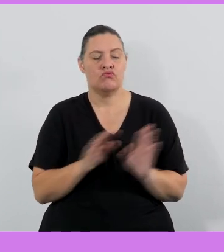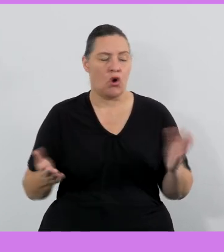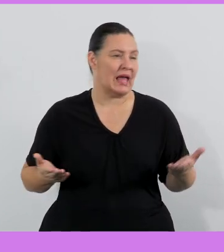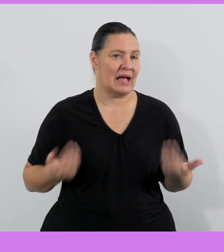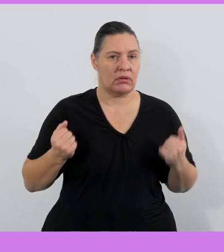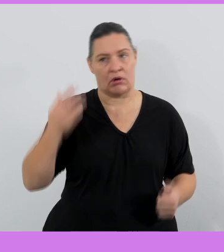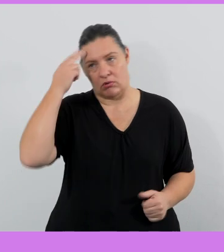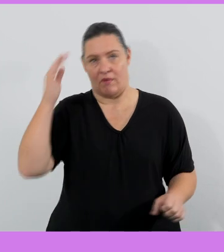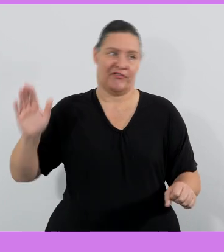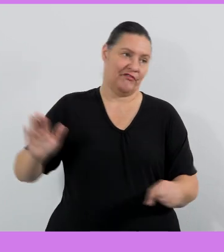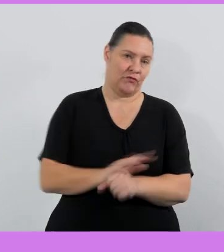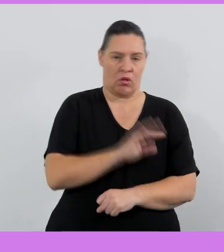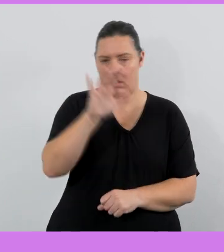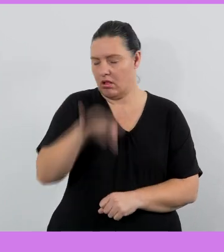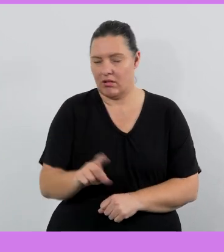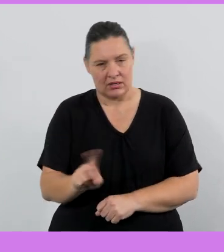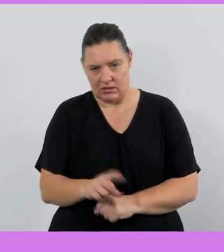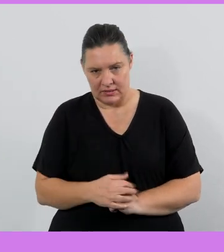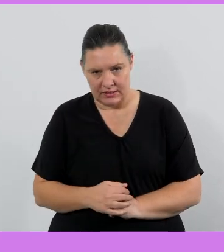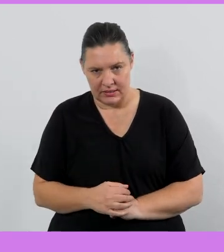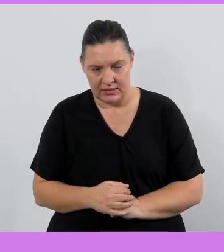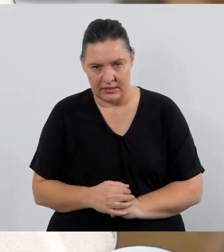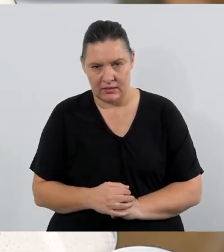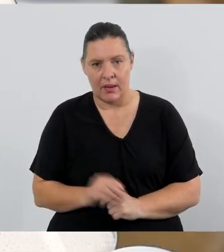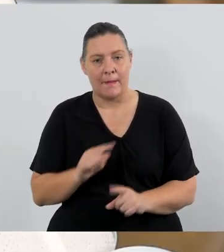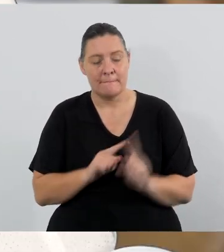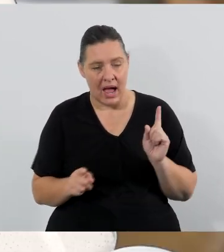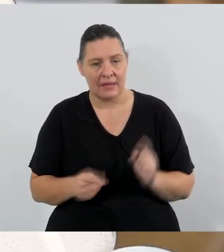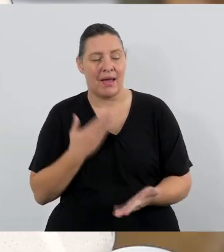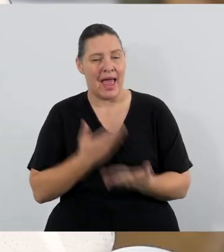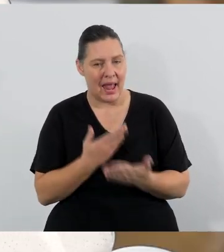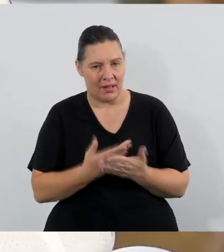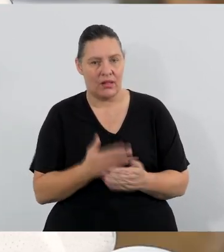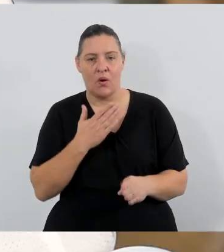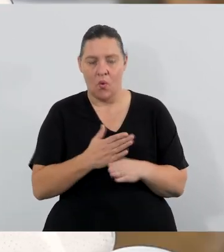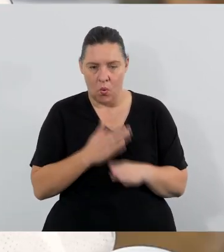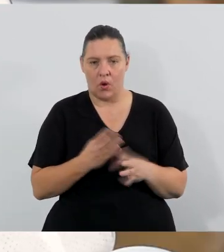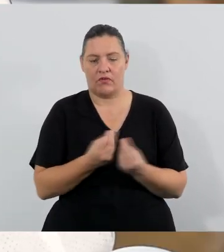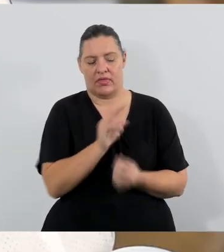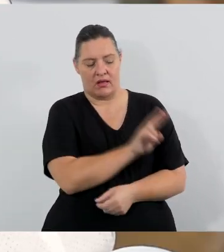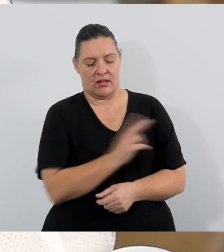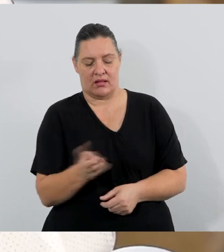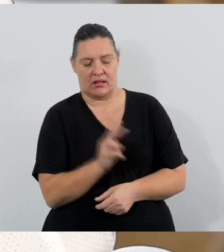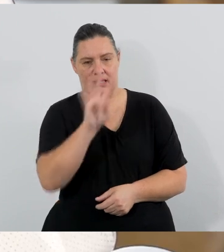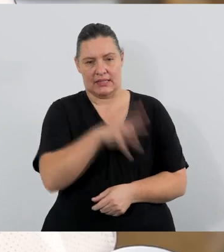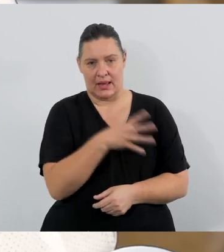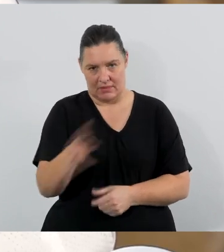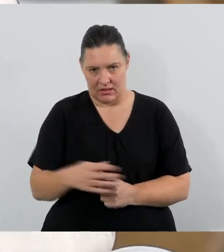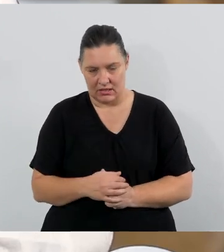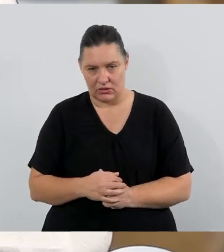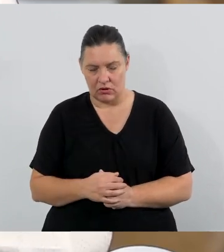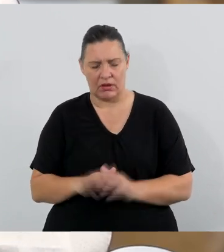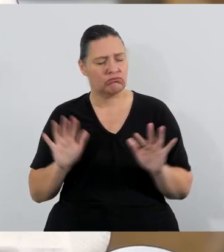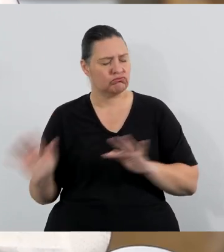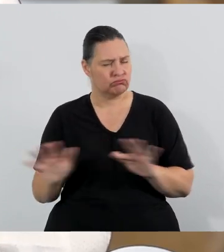be expected to learn all these units from your memory, but you must be able to work with them from a conversion table. So rest assured,